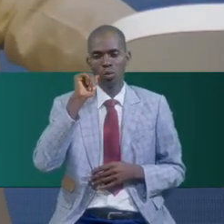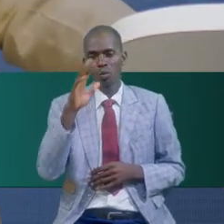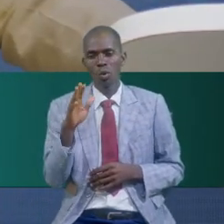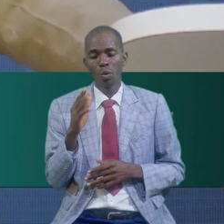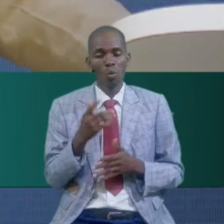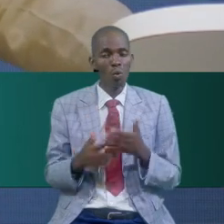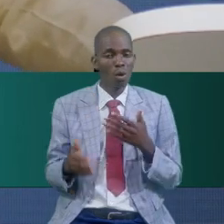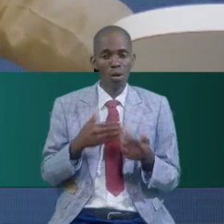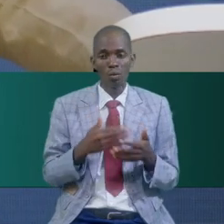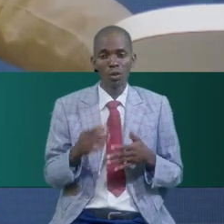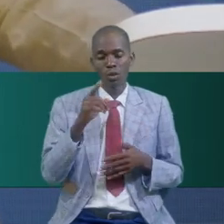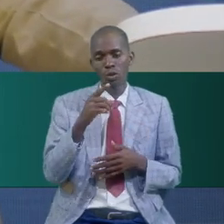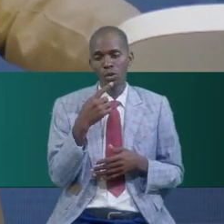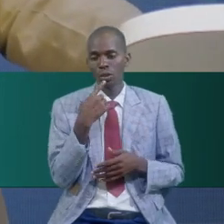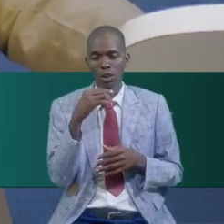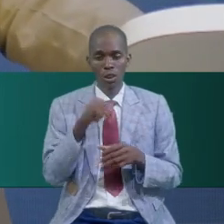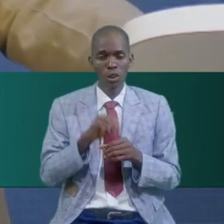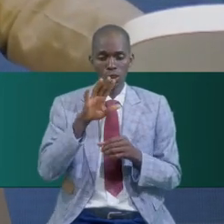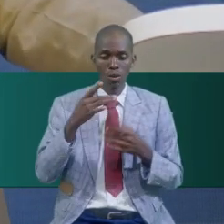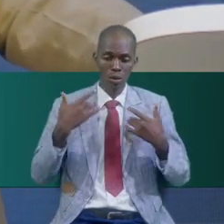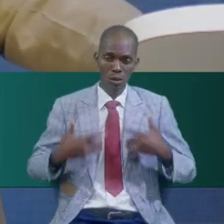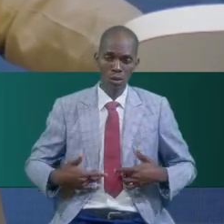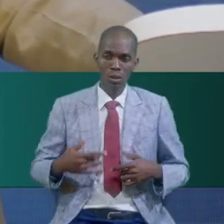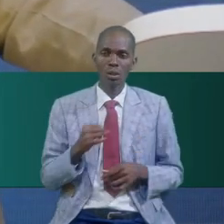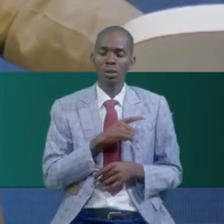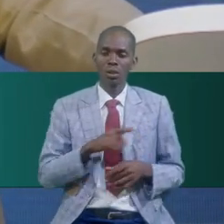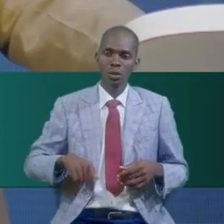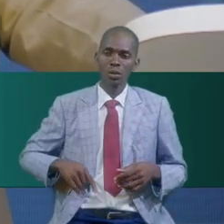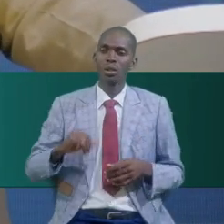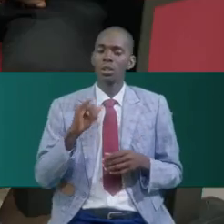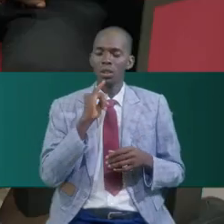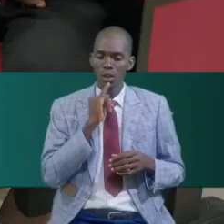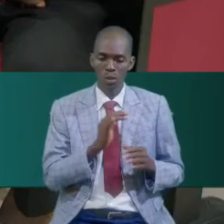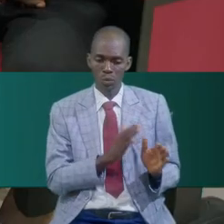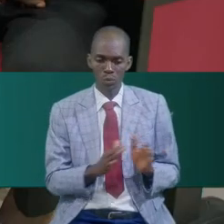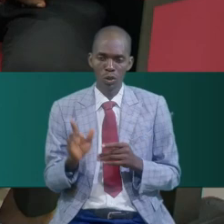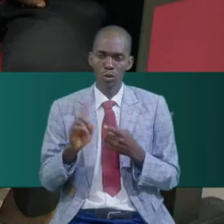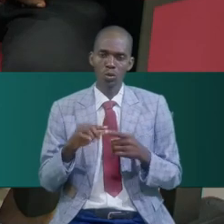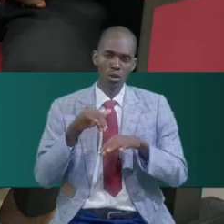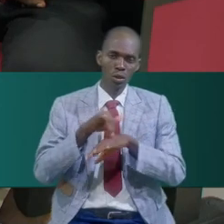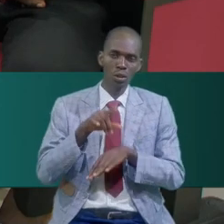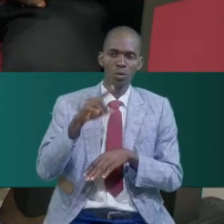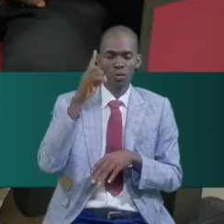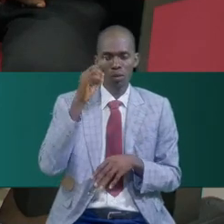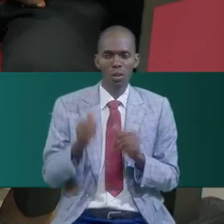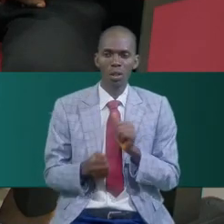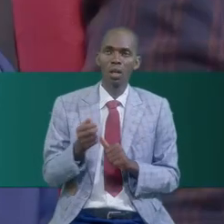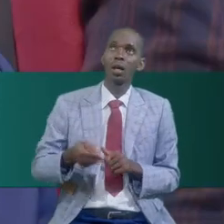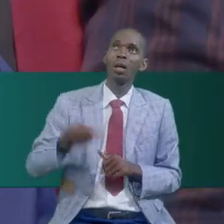your discouragement, the Lord is about to send you for a higher ministry.